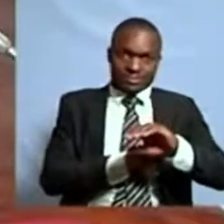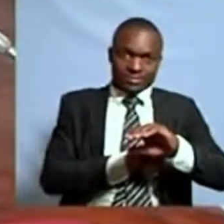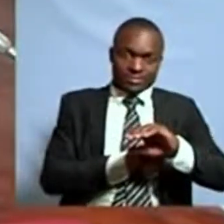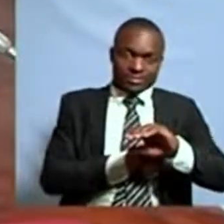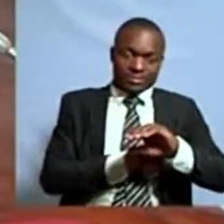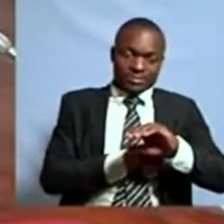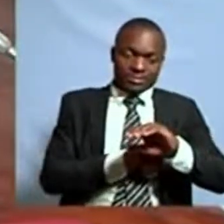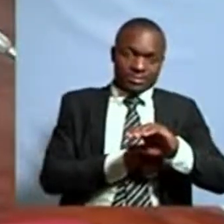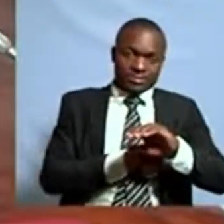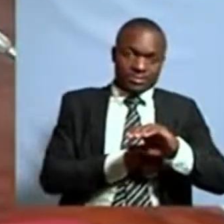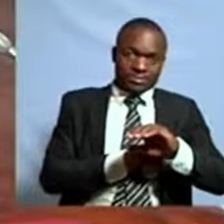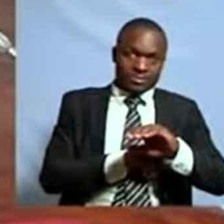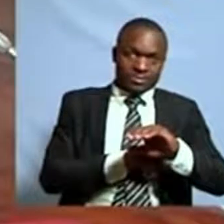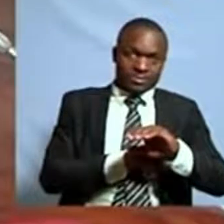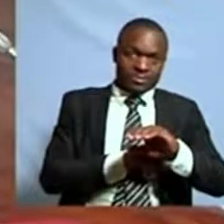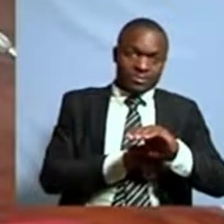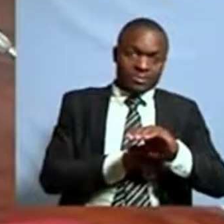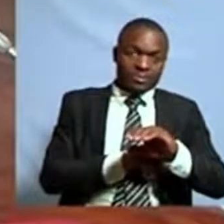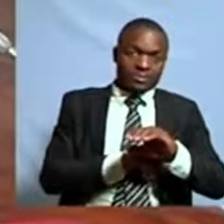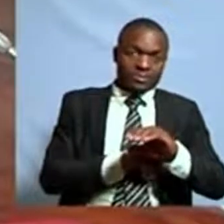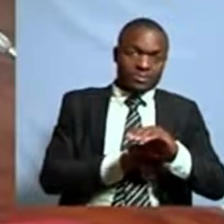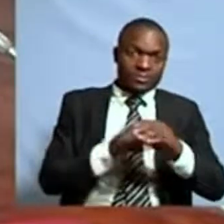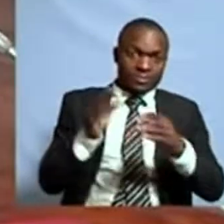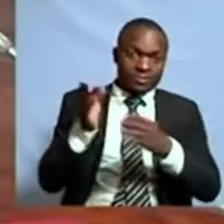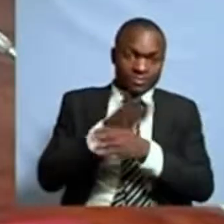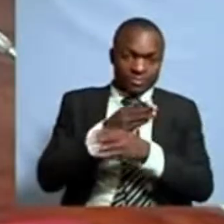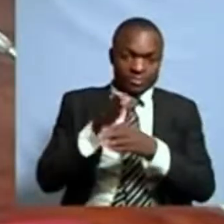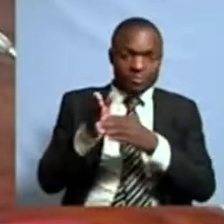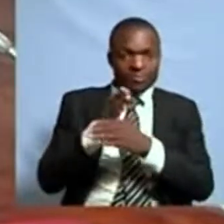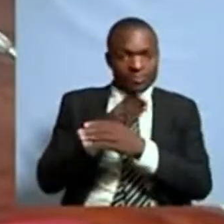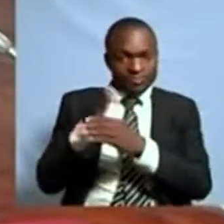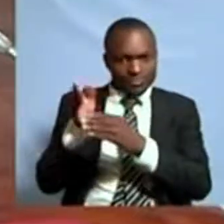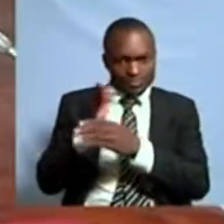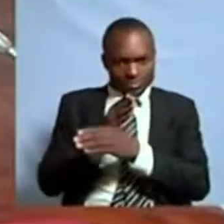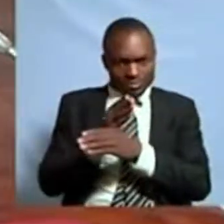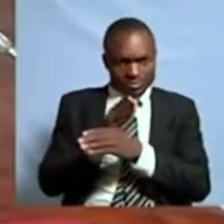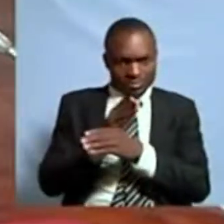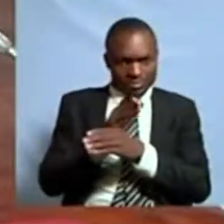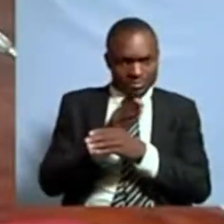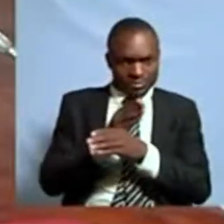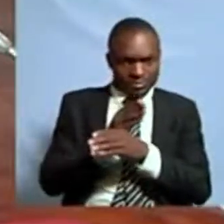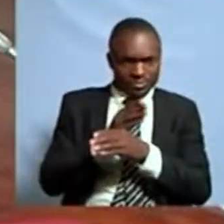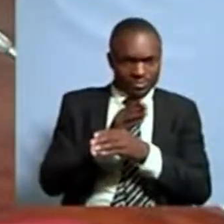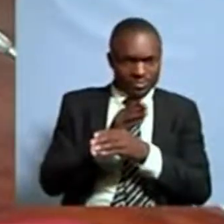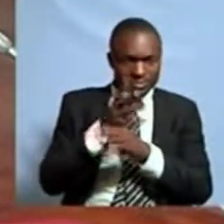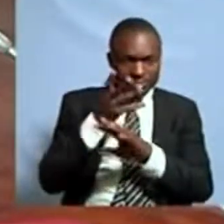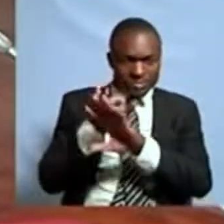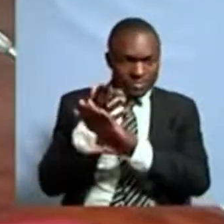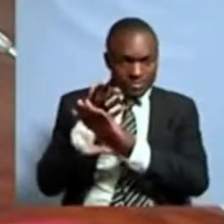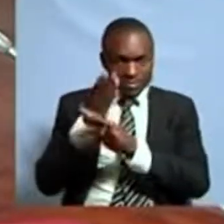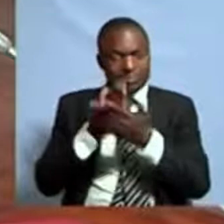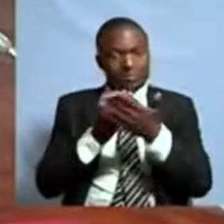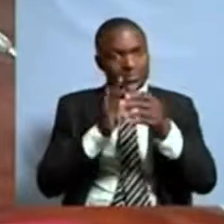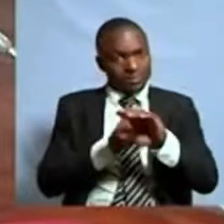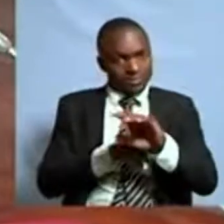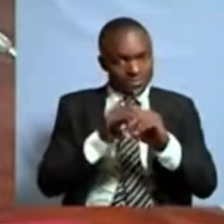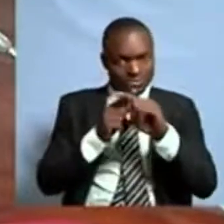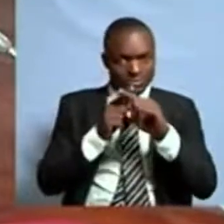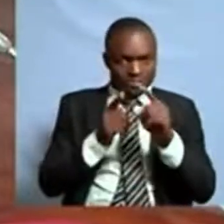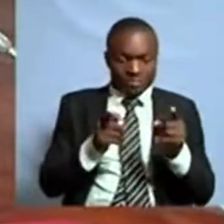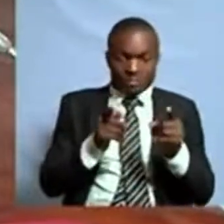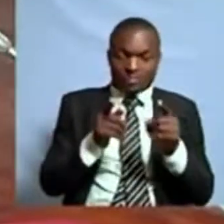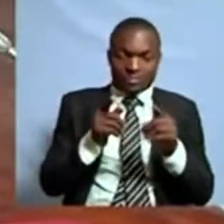downs of business. Cash flow constraints come at play, and therefore